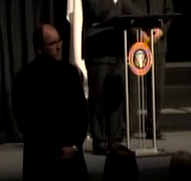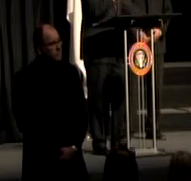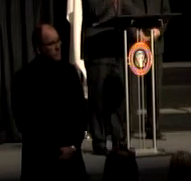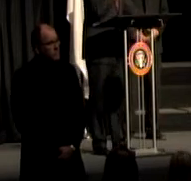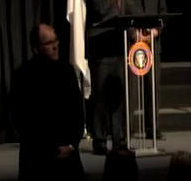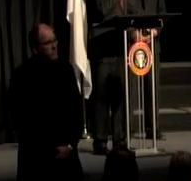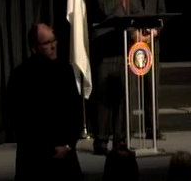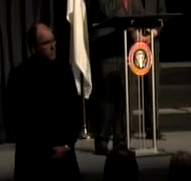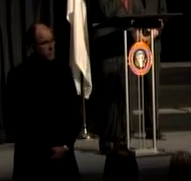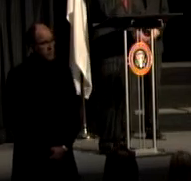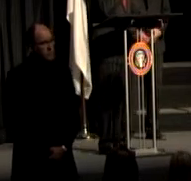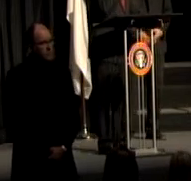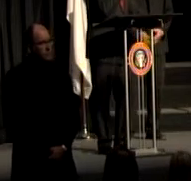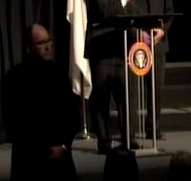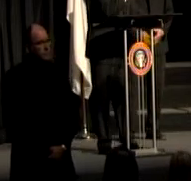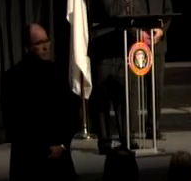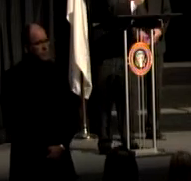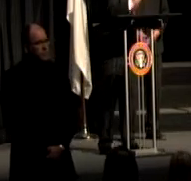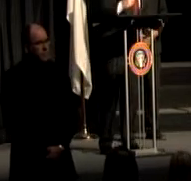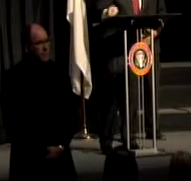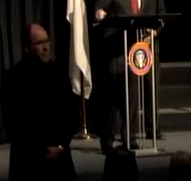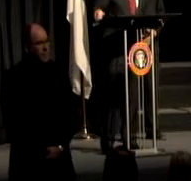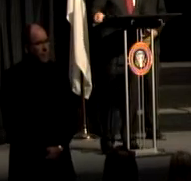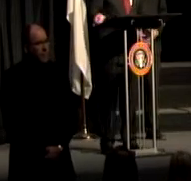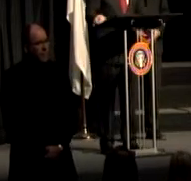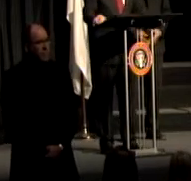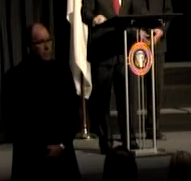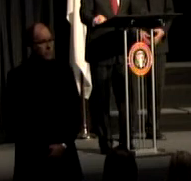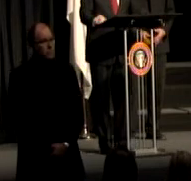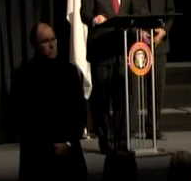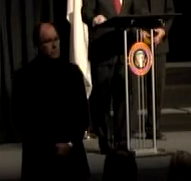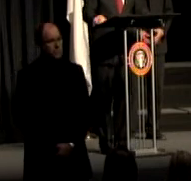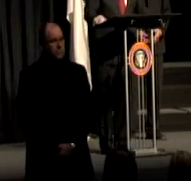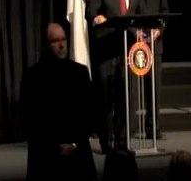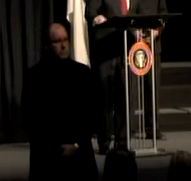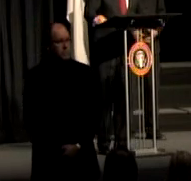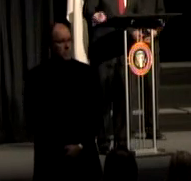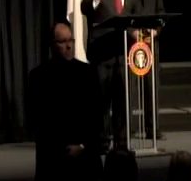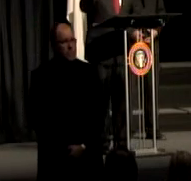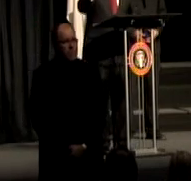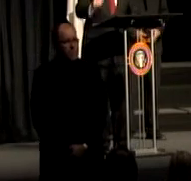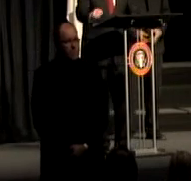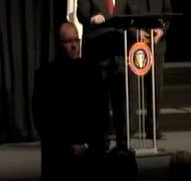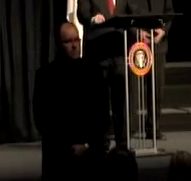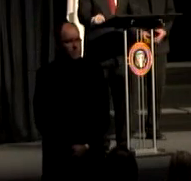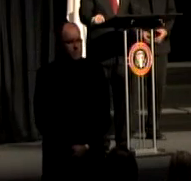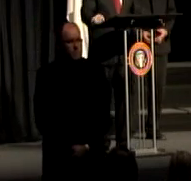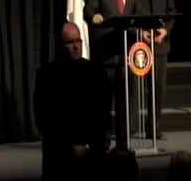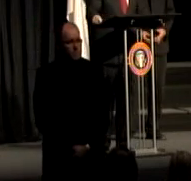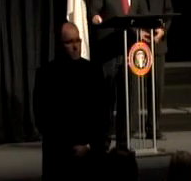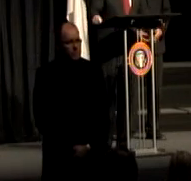if somebody asked you a question what is Glenville all about you can answer it in one word